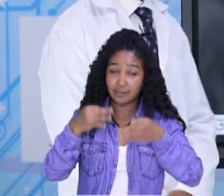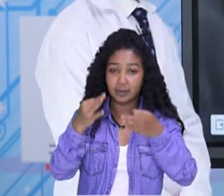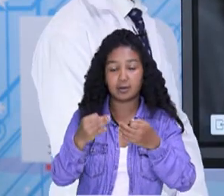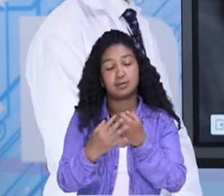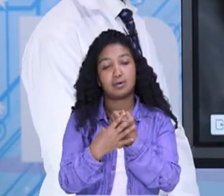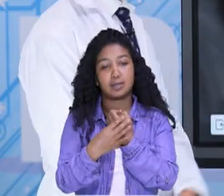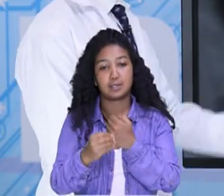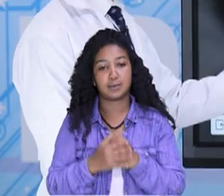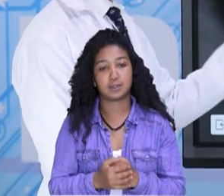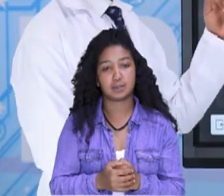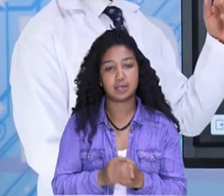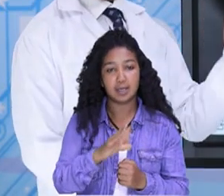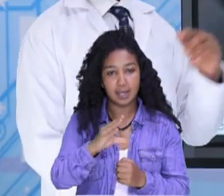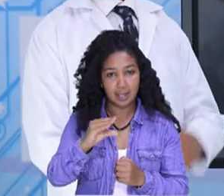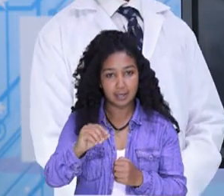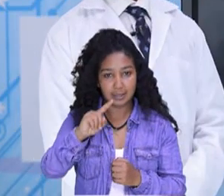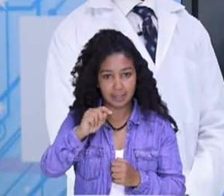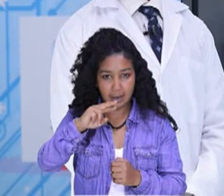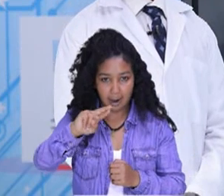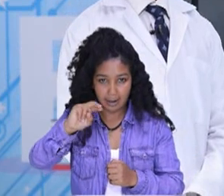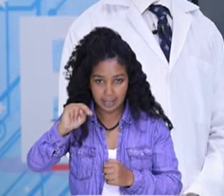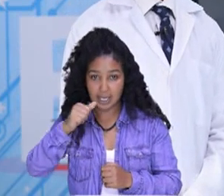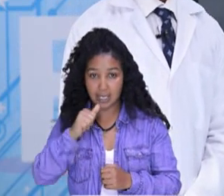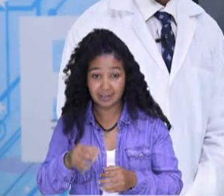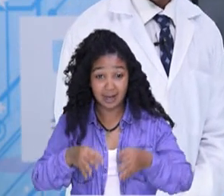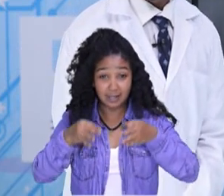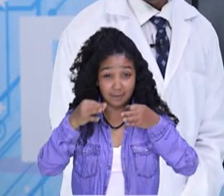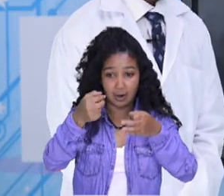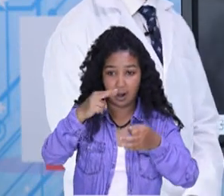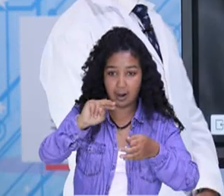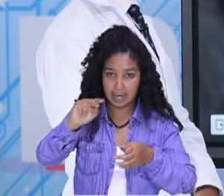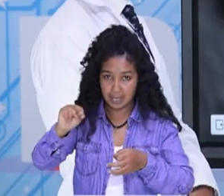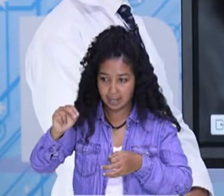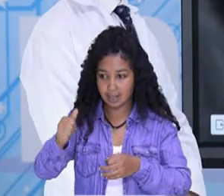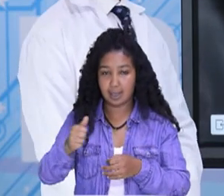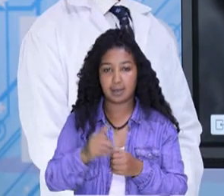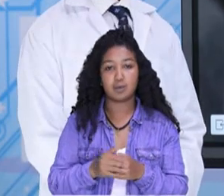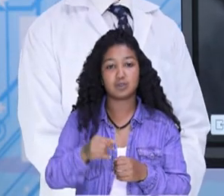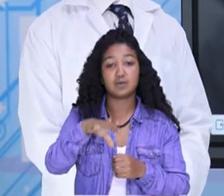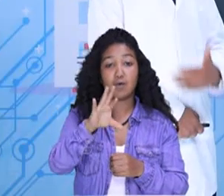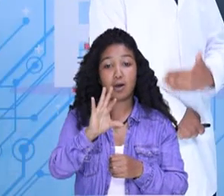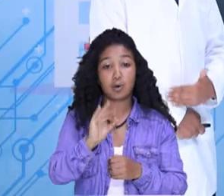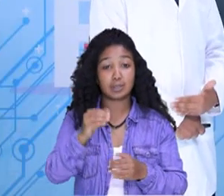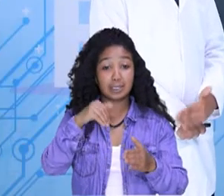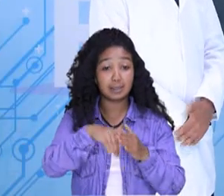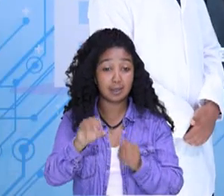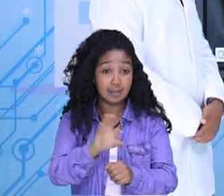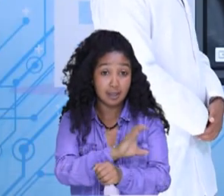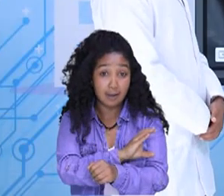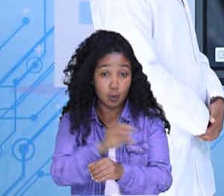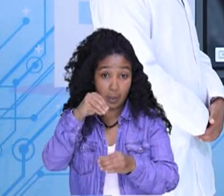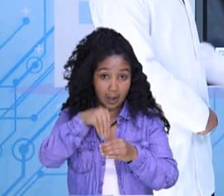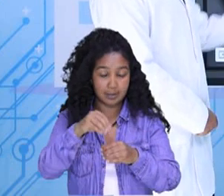transcription, and tRNA, which is transfer RNA, which is found in the